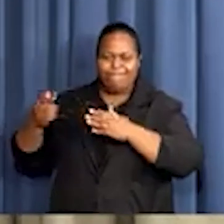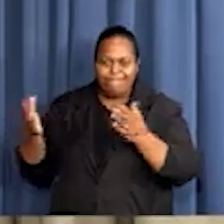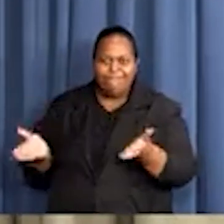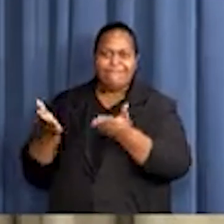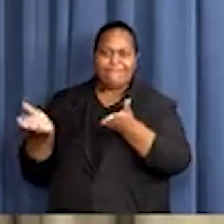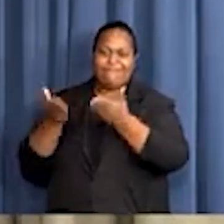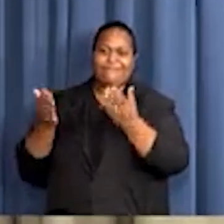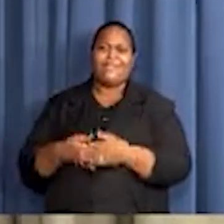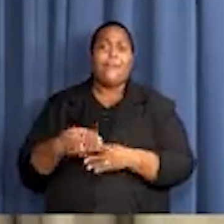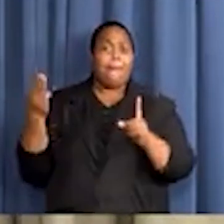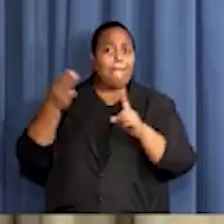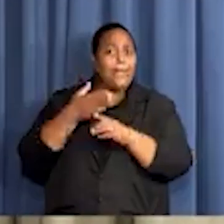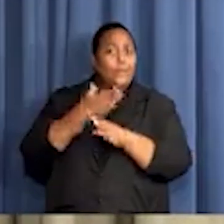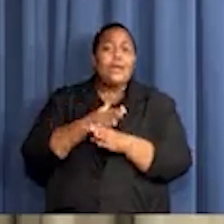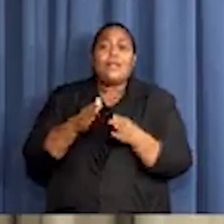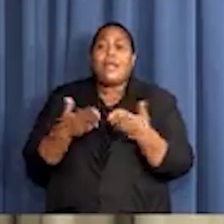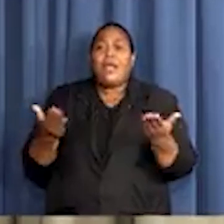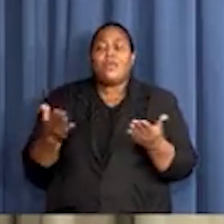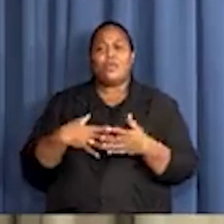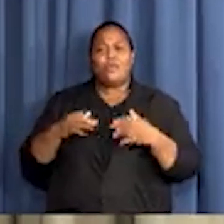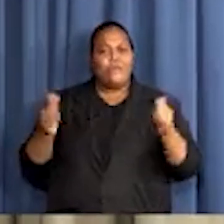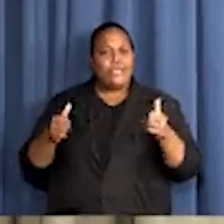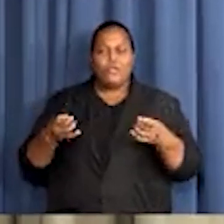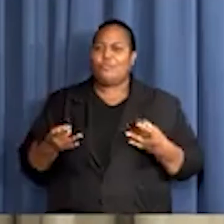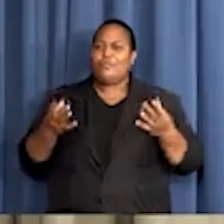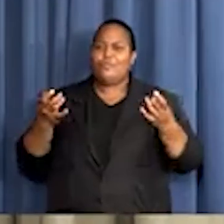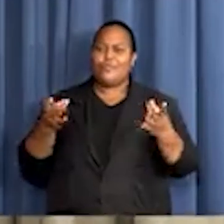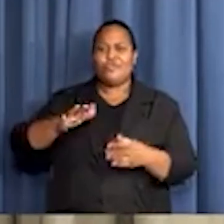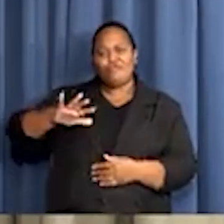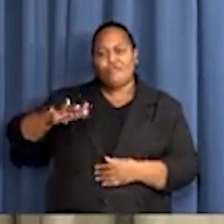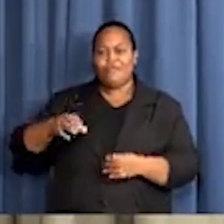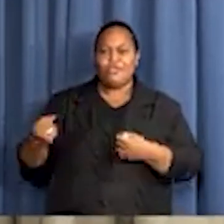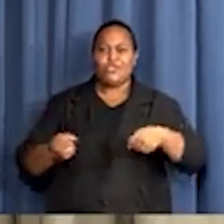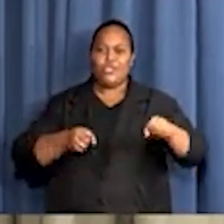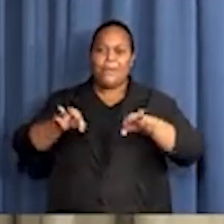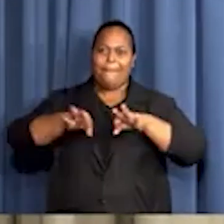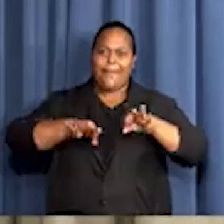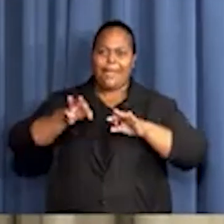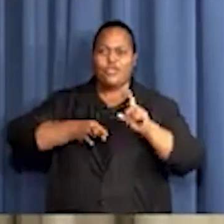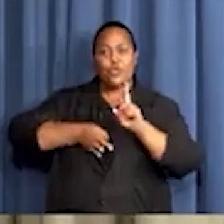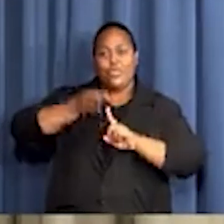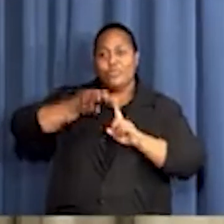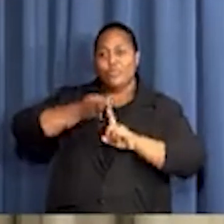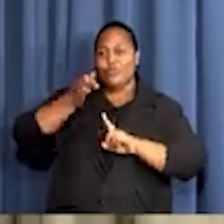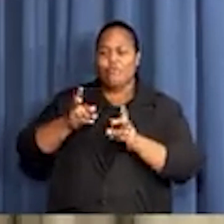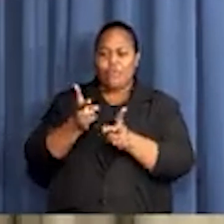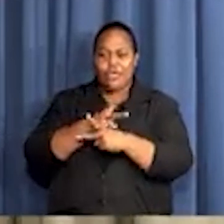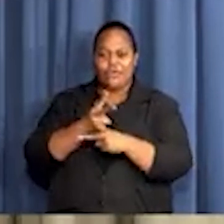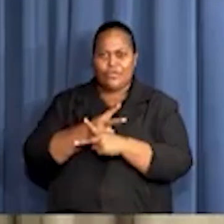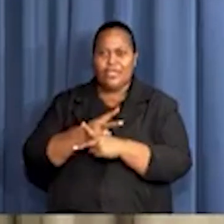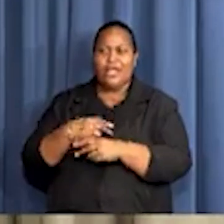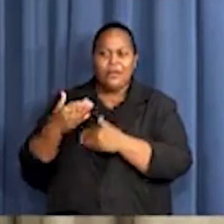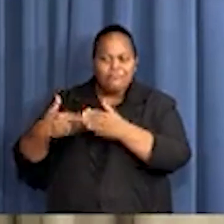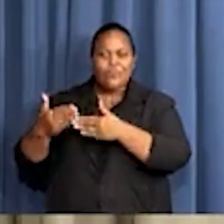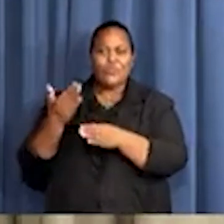moment is to finish preparations of a draft strategic plan to increase production and efficiency. It